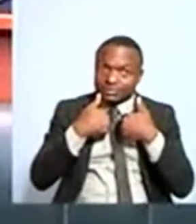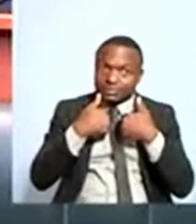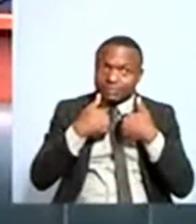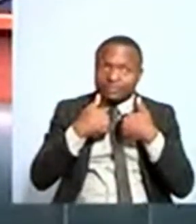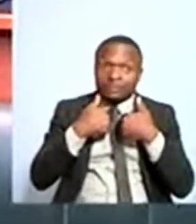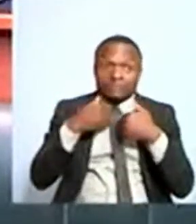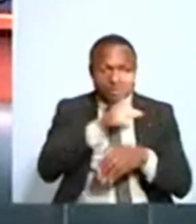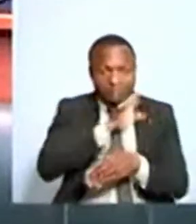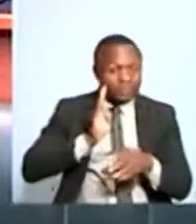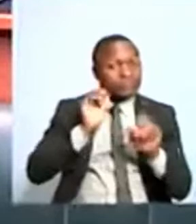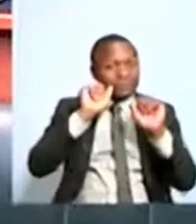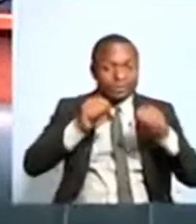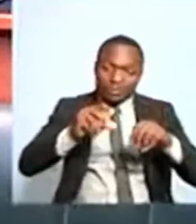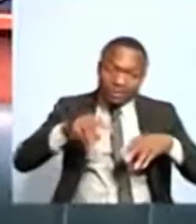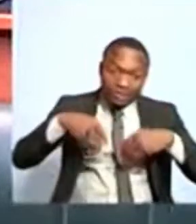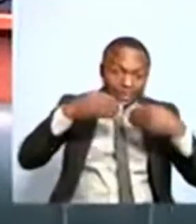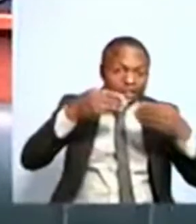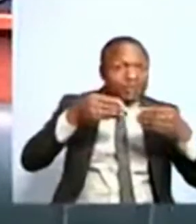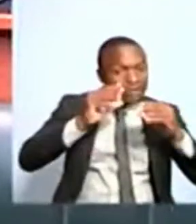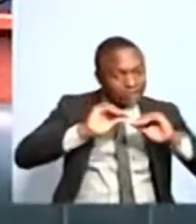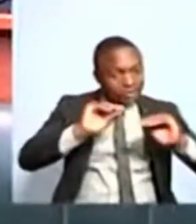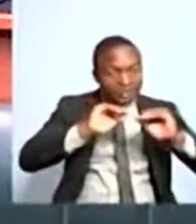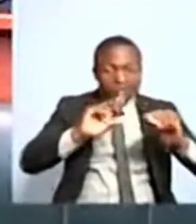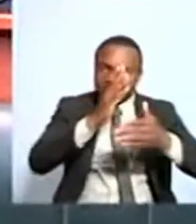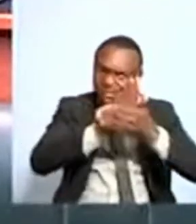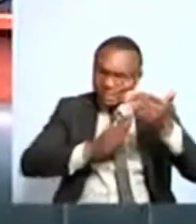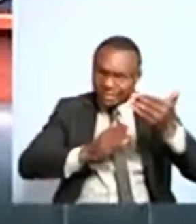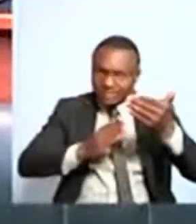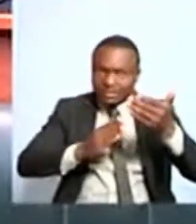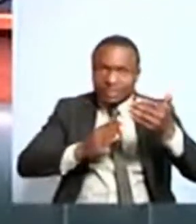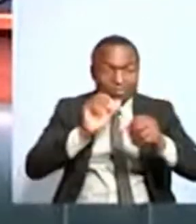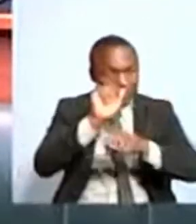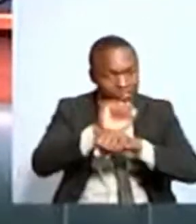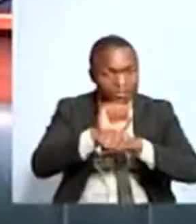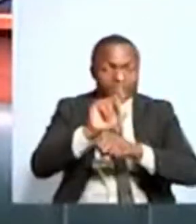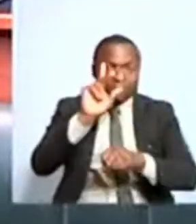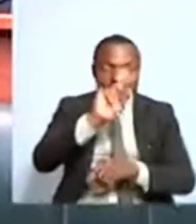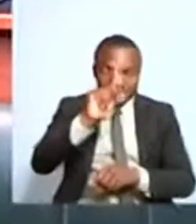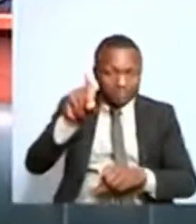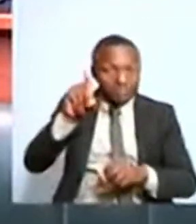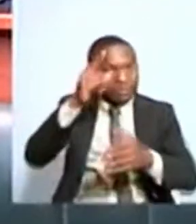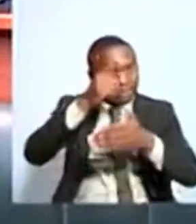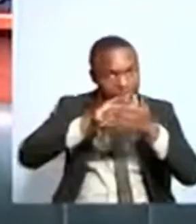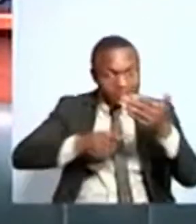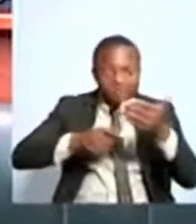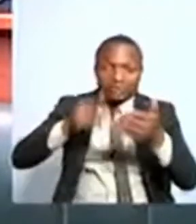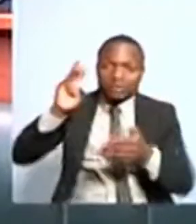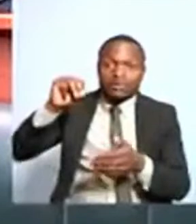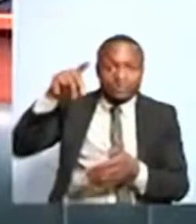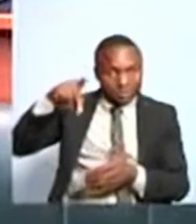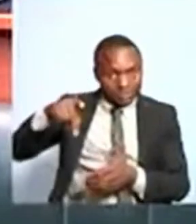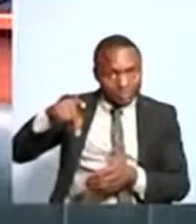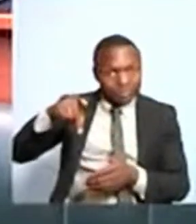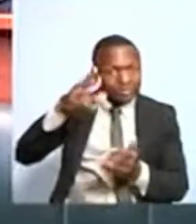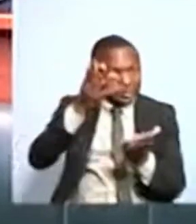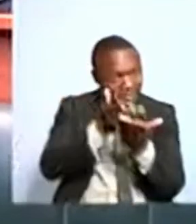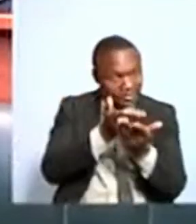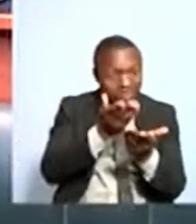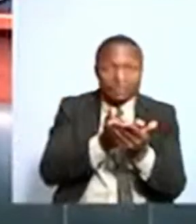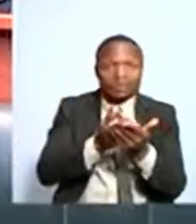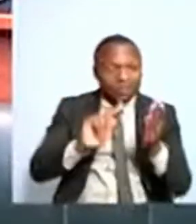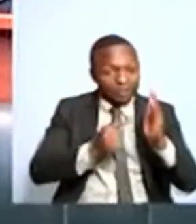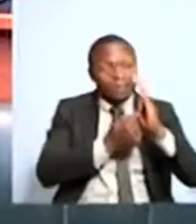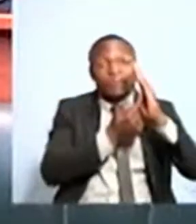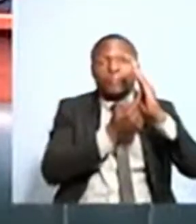the board can delegate certain functions to the DPP. And this is what the Honourable Member appears to be suggesting. The point